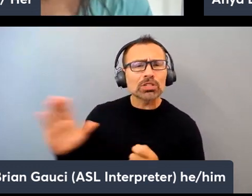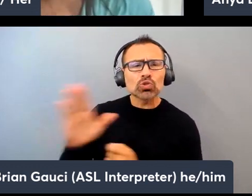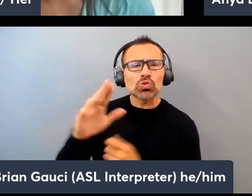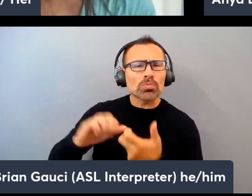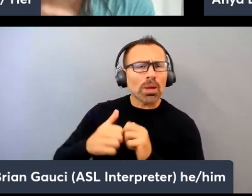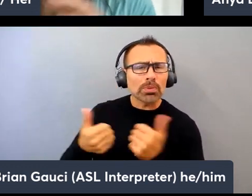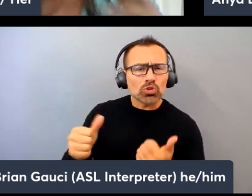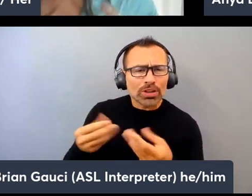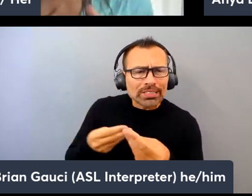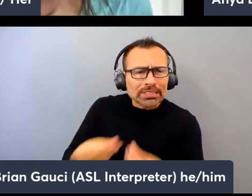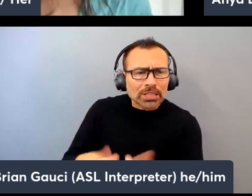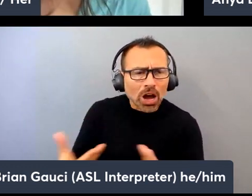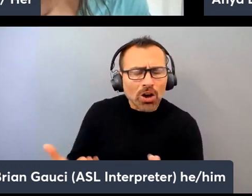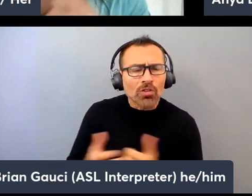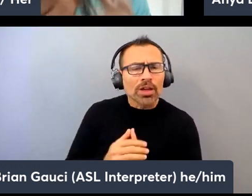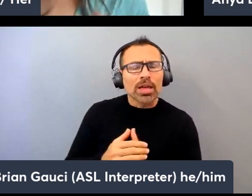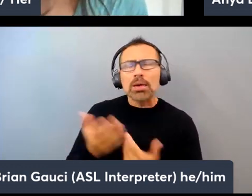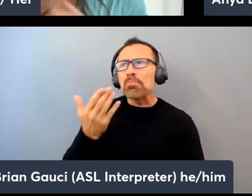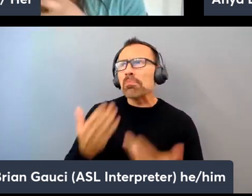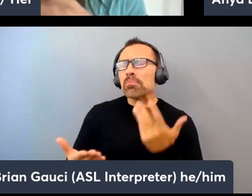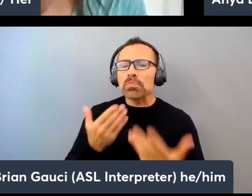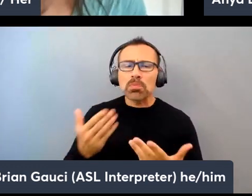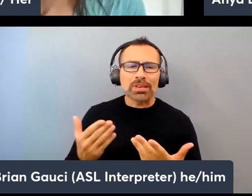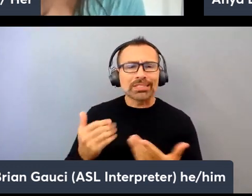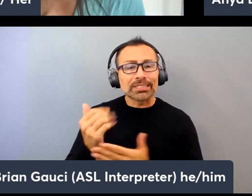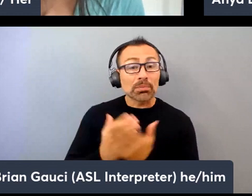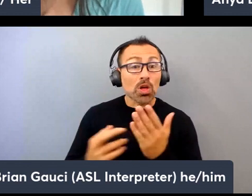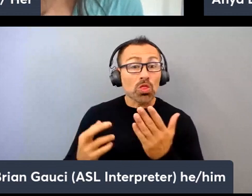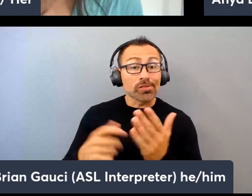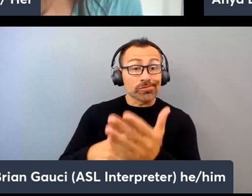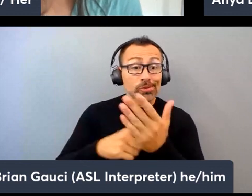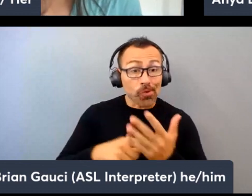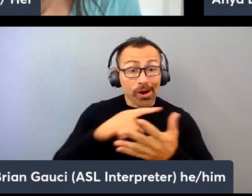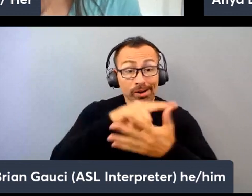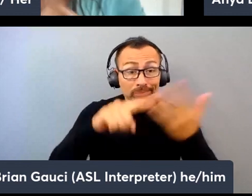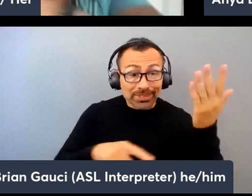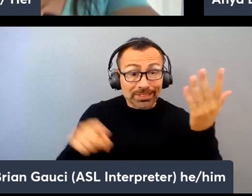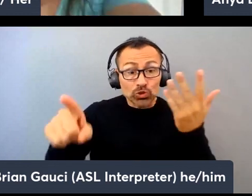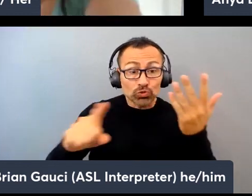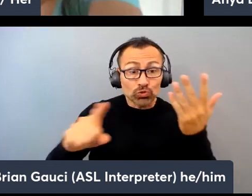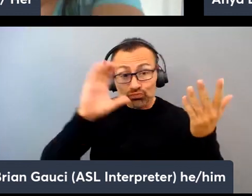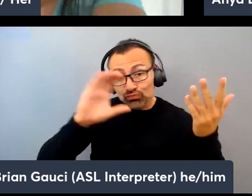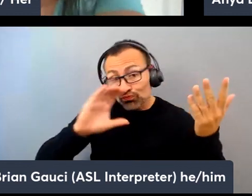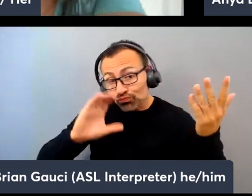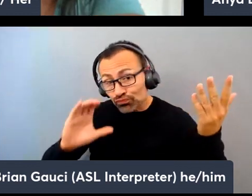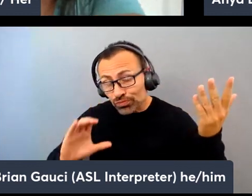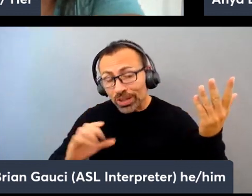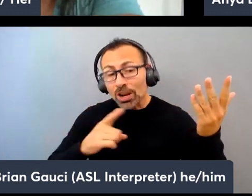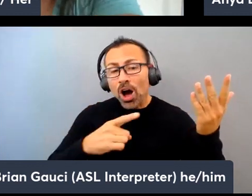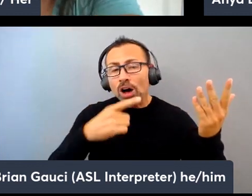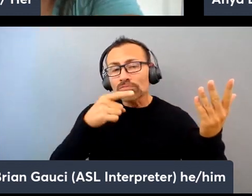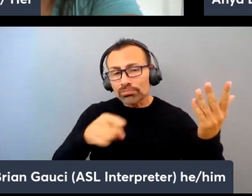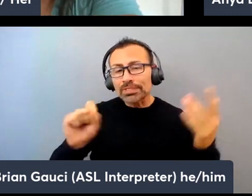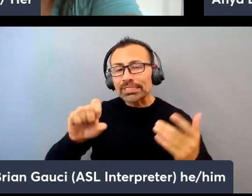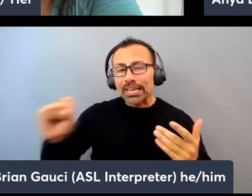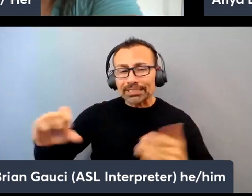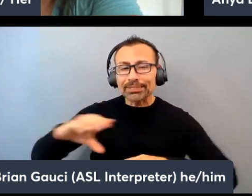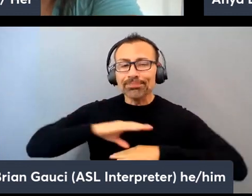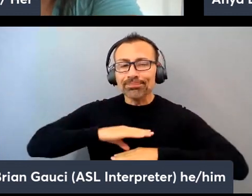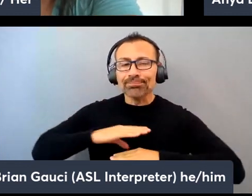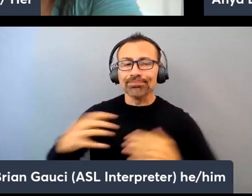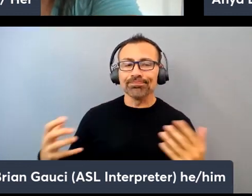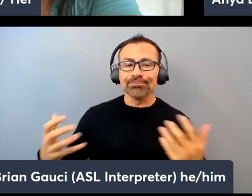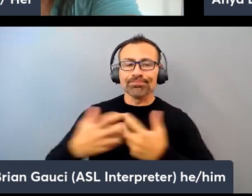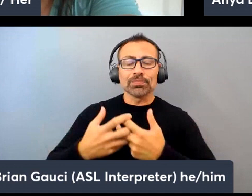dive into a little more about like some of those requirements that you were looking for that helped you eventually decide to go with CloudFormation